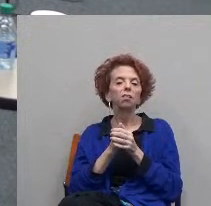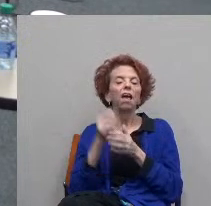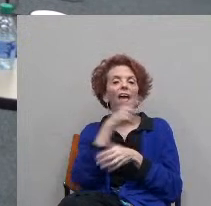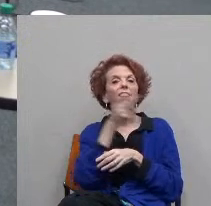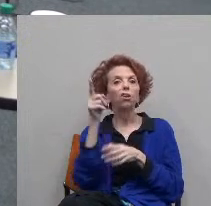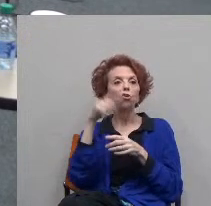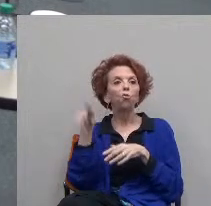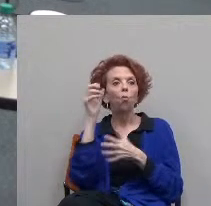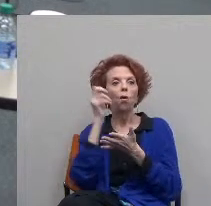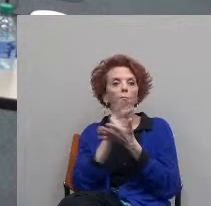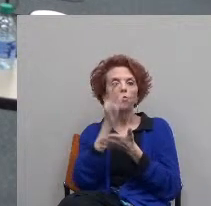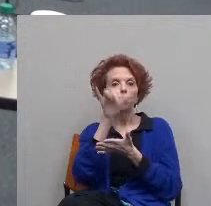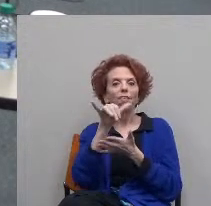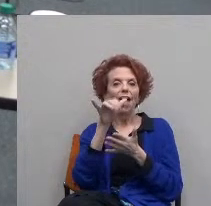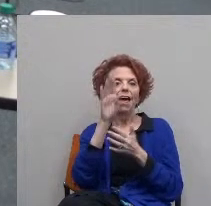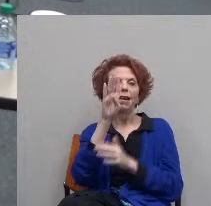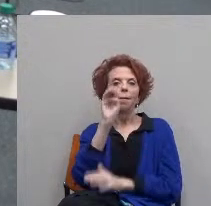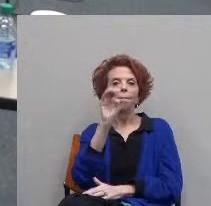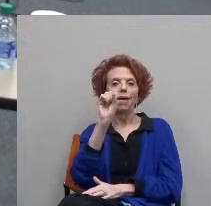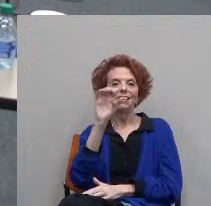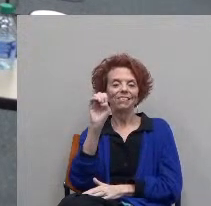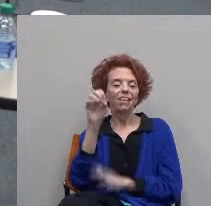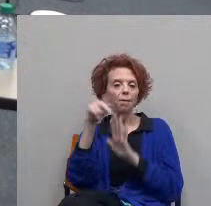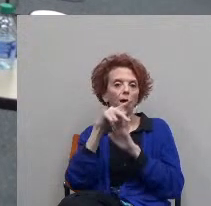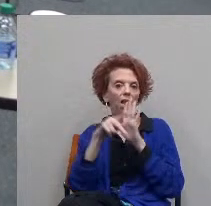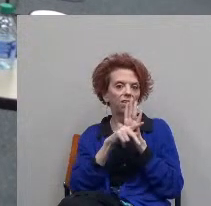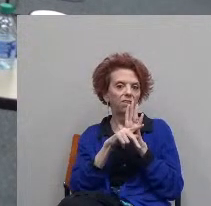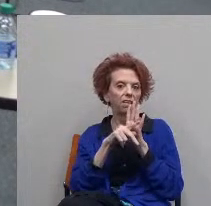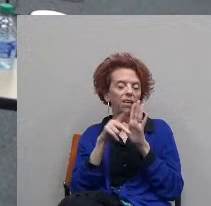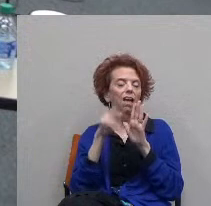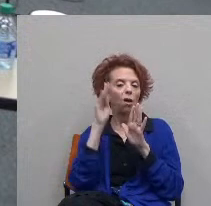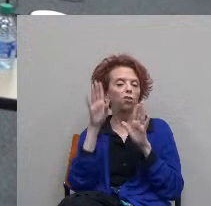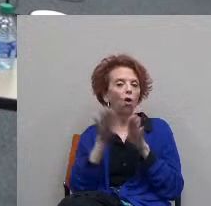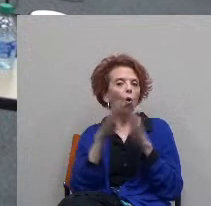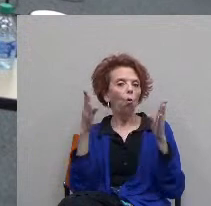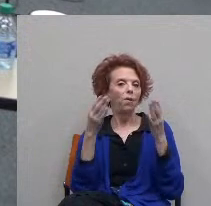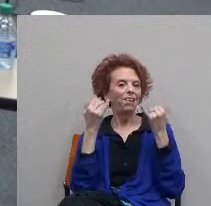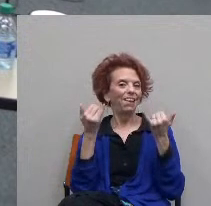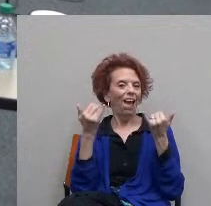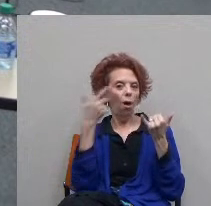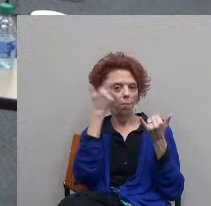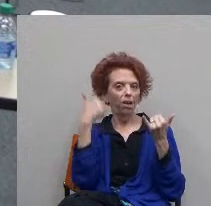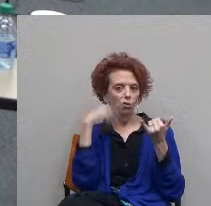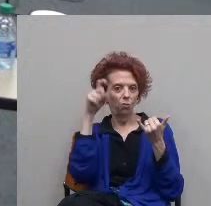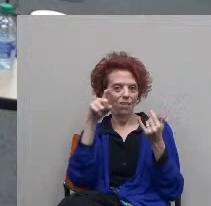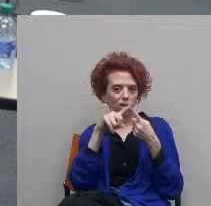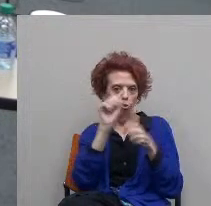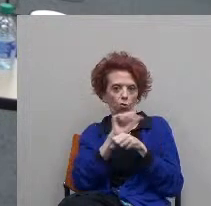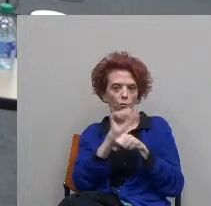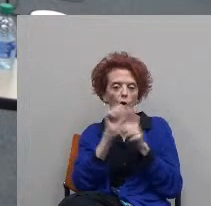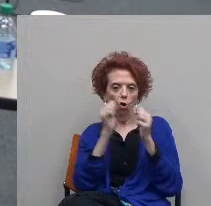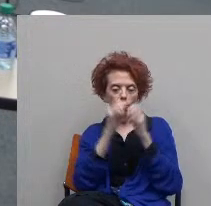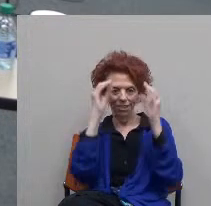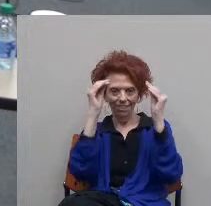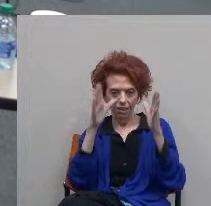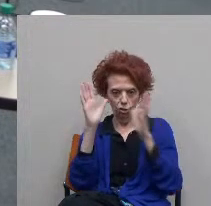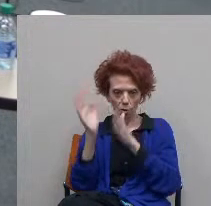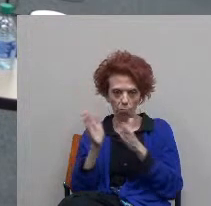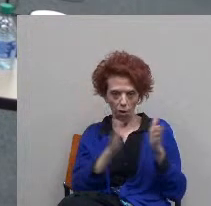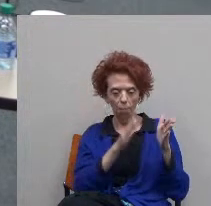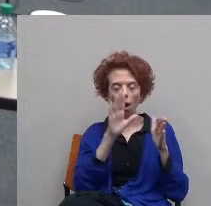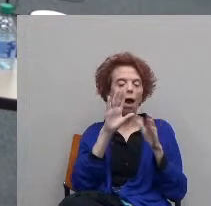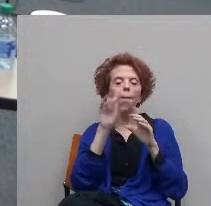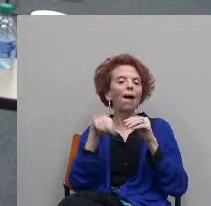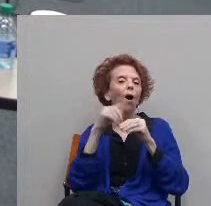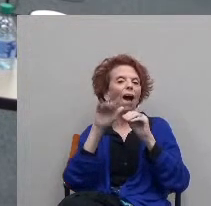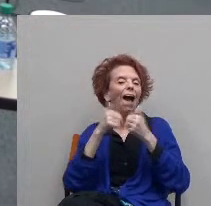all will approve that in BESE policy through bulletin. It's open in the bill because we need to work through that with our teacher prep providers for how quickly